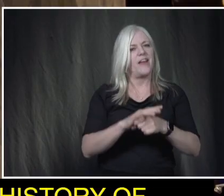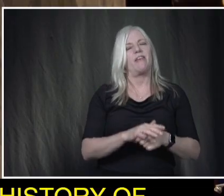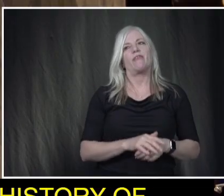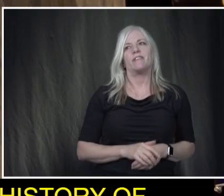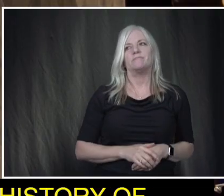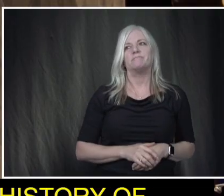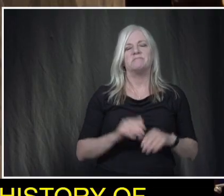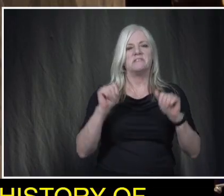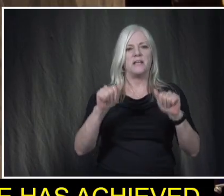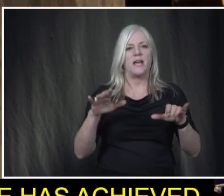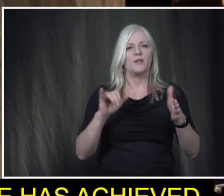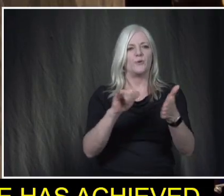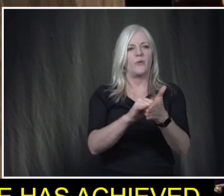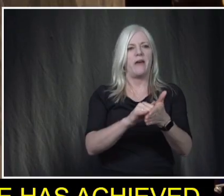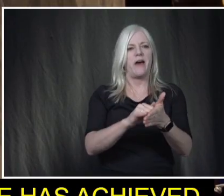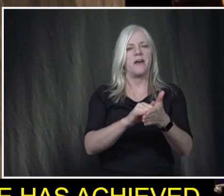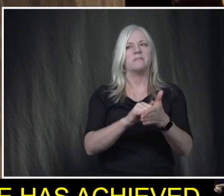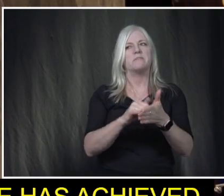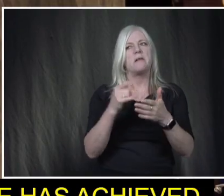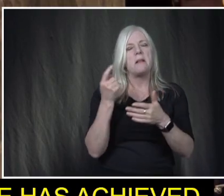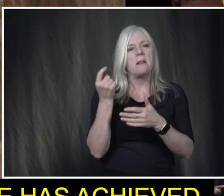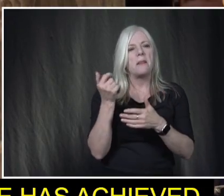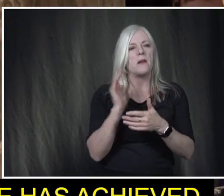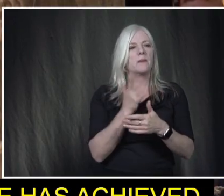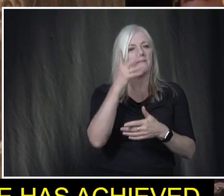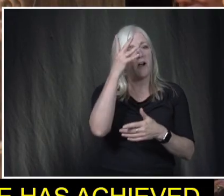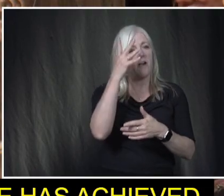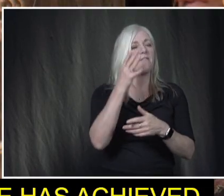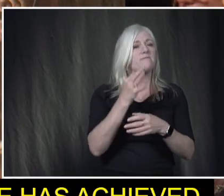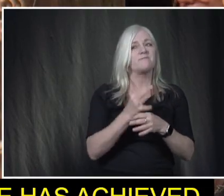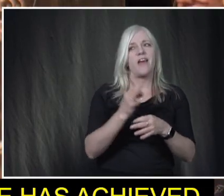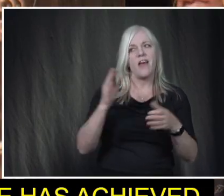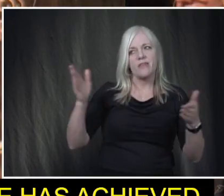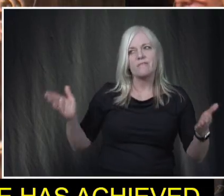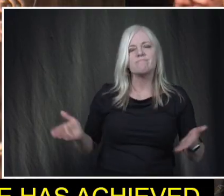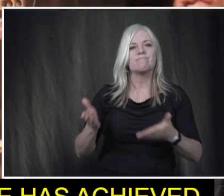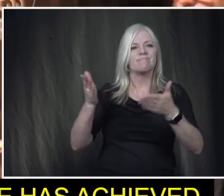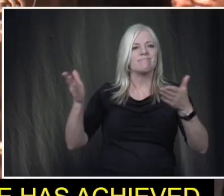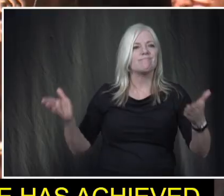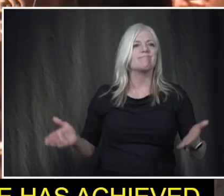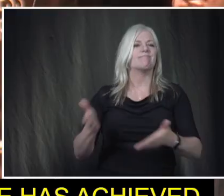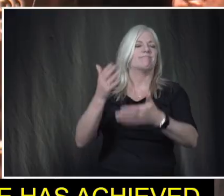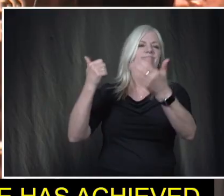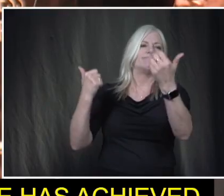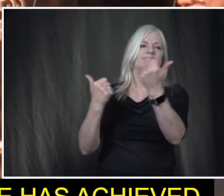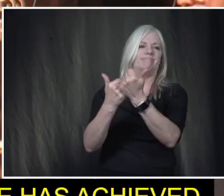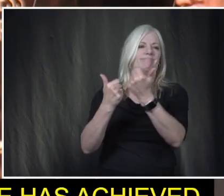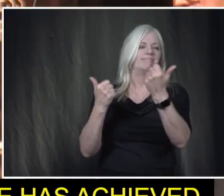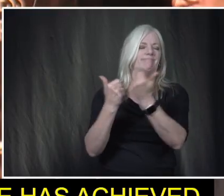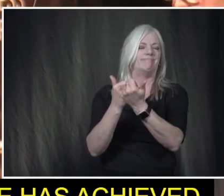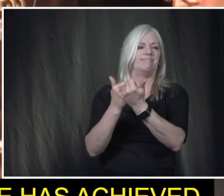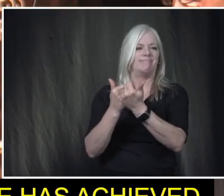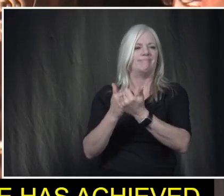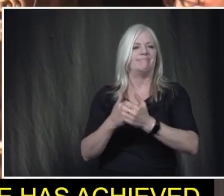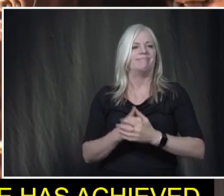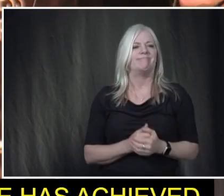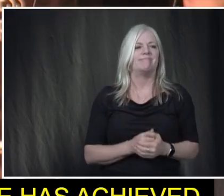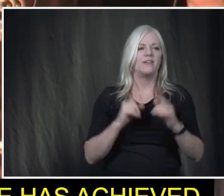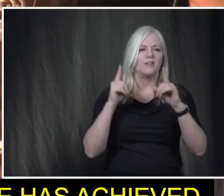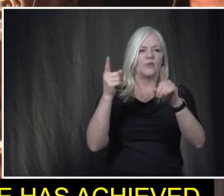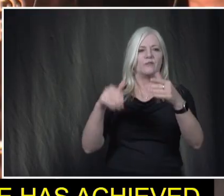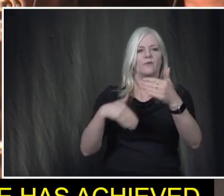he can do that. Let's give a little bit of our faith and back him up as he goes for this history-making opportunity.